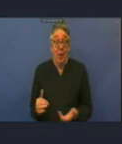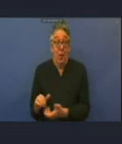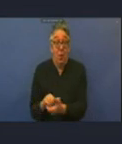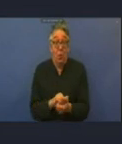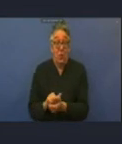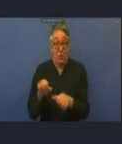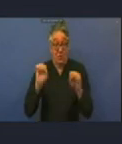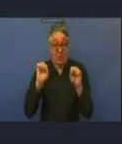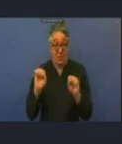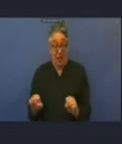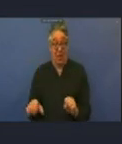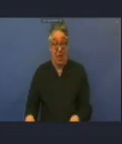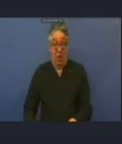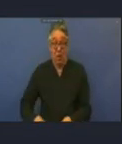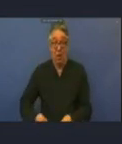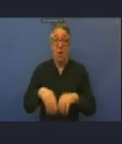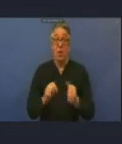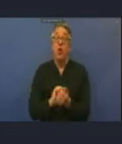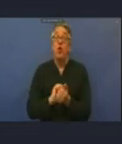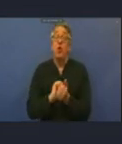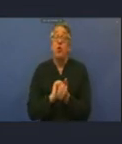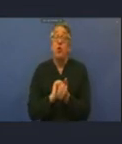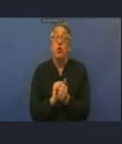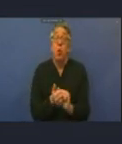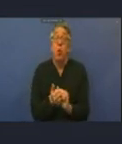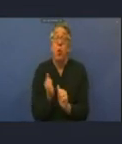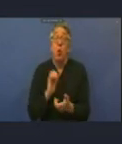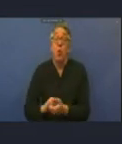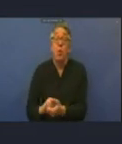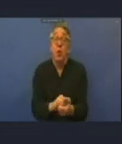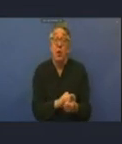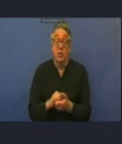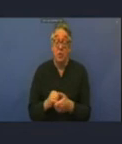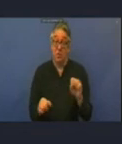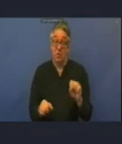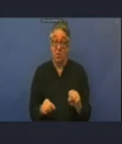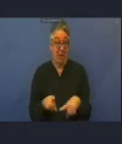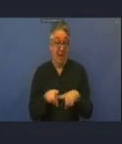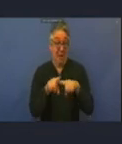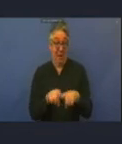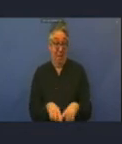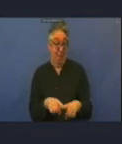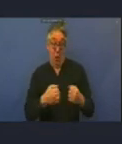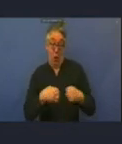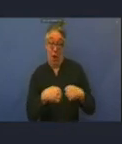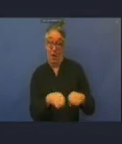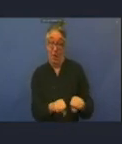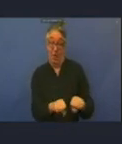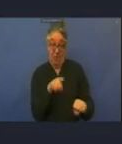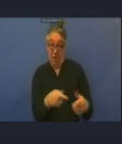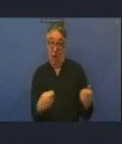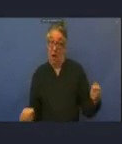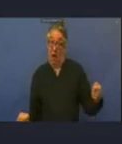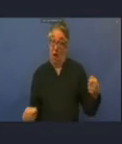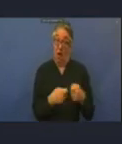the small-scale collaboration, and depending on the activities foreseen, if they comply with the small-scale collaboration